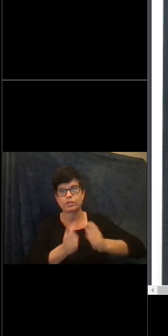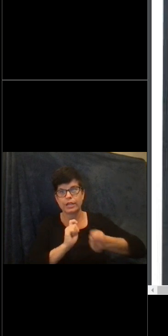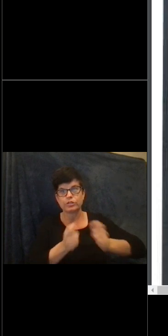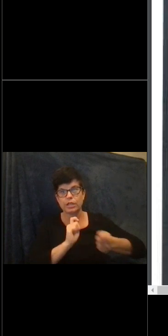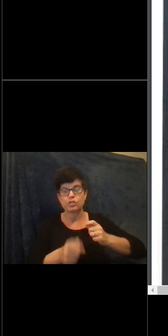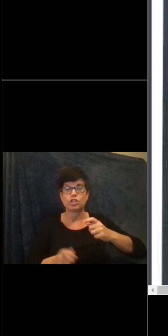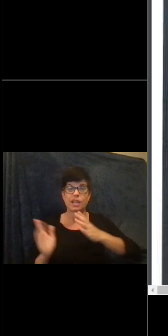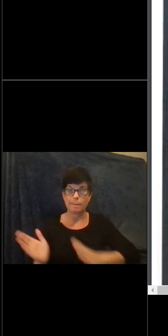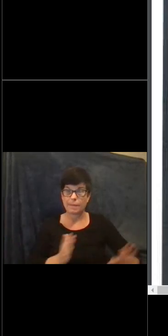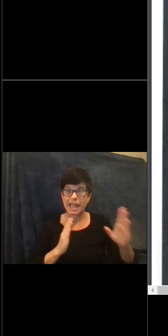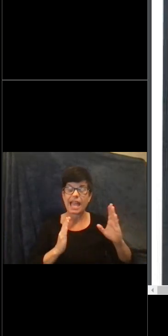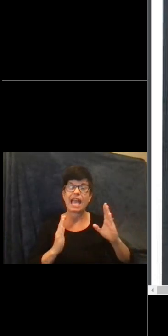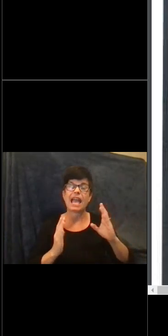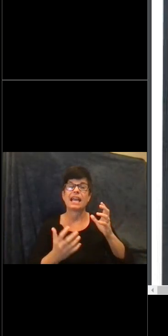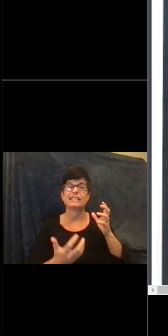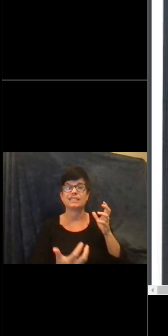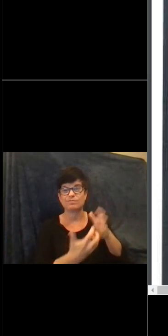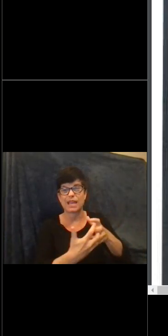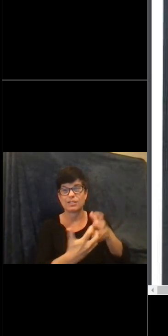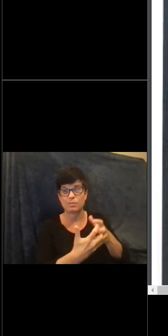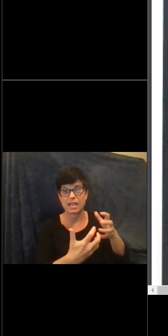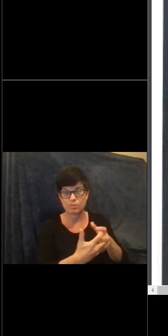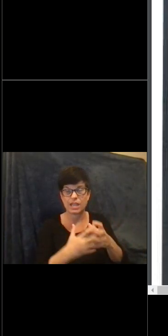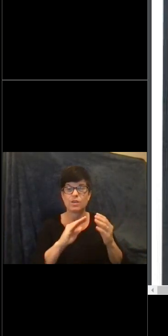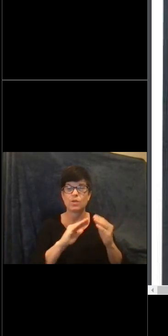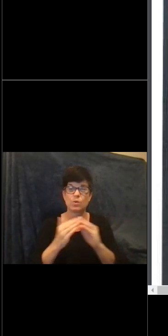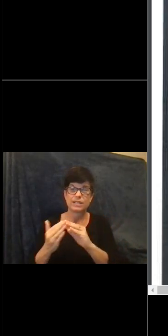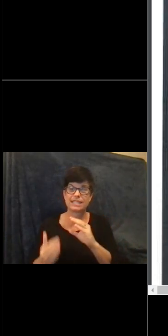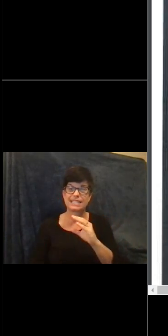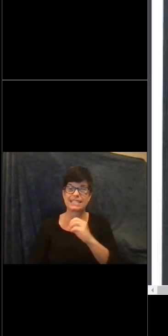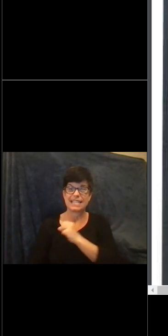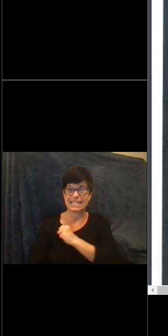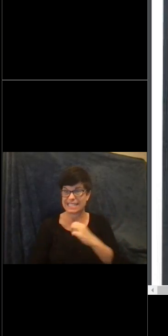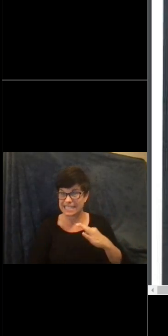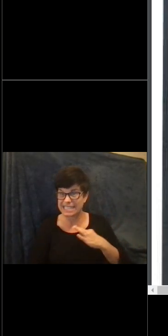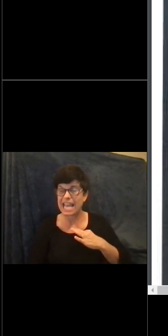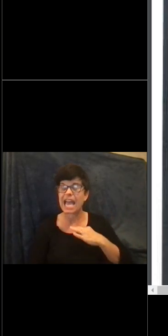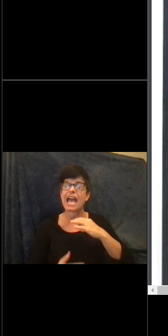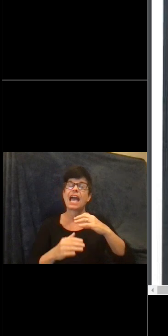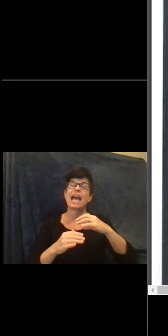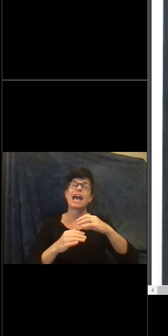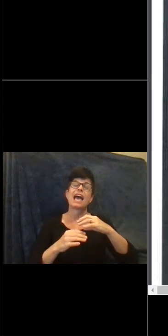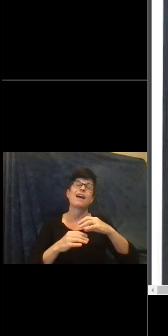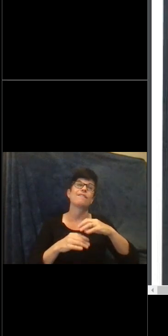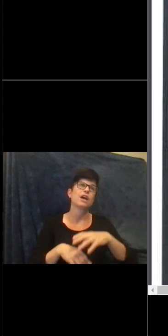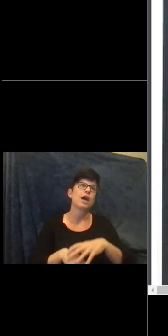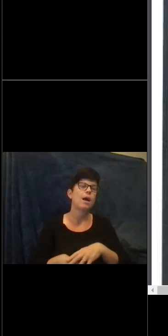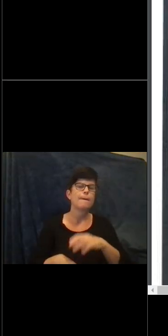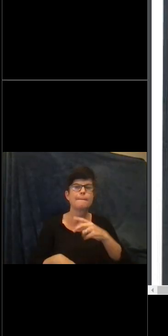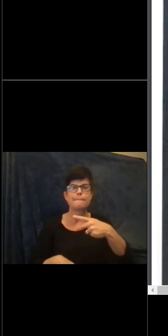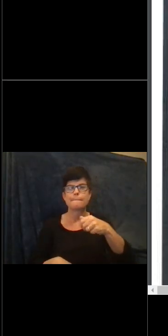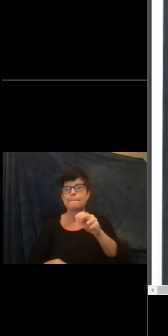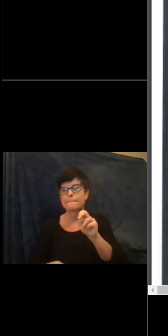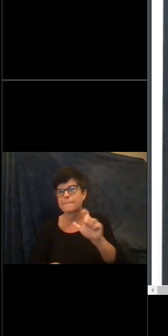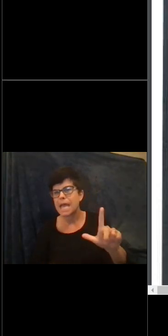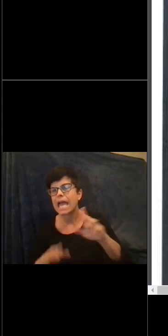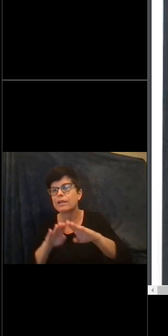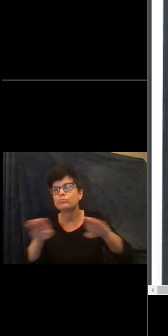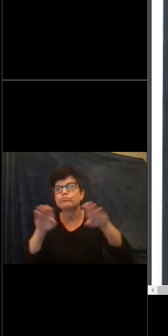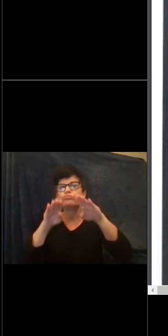with city staff on architecture and design, on different panelings, on how, on the height, on how it looks.